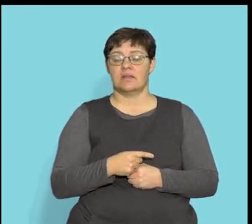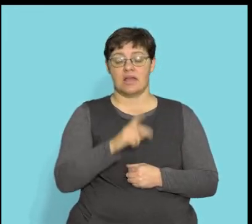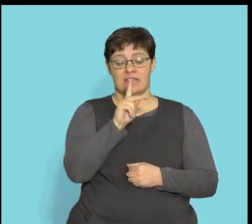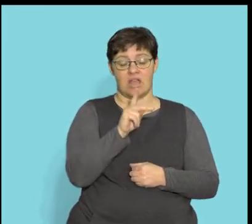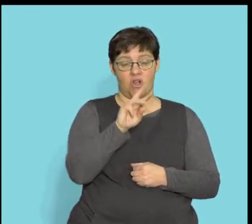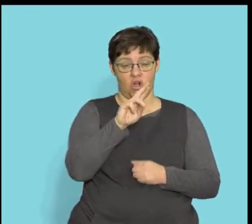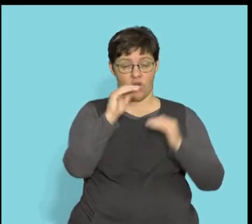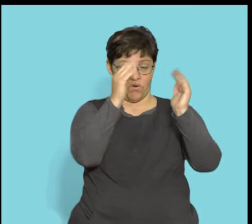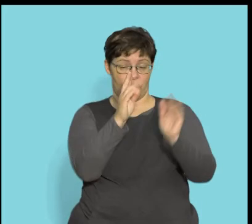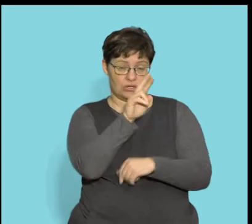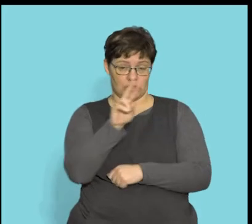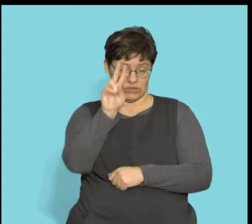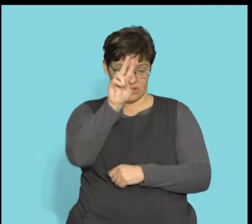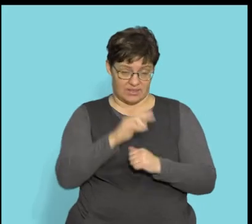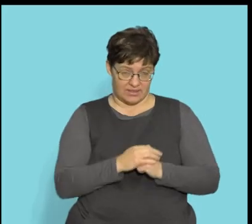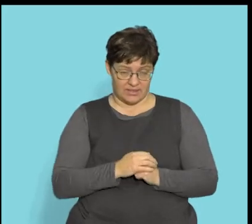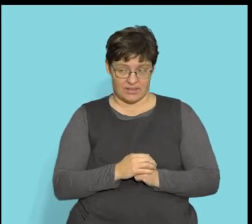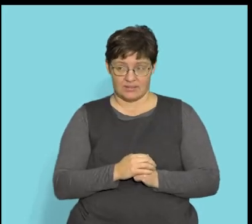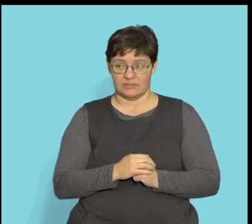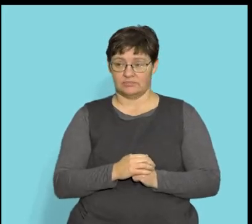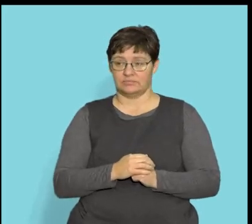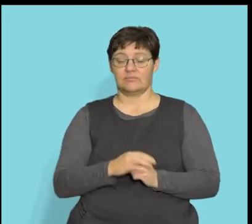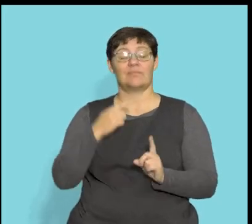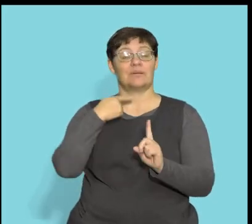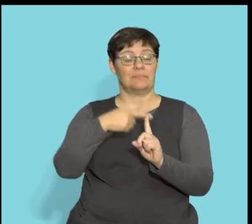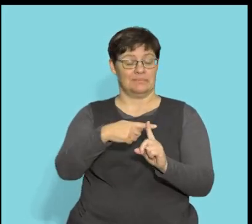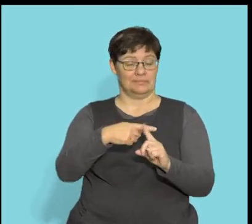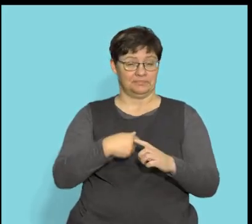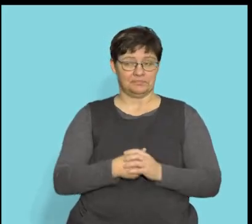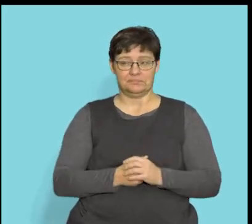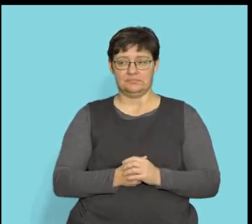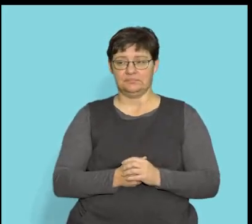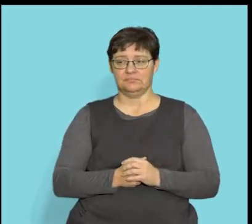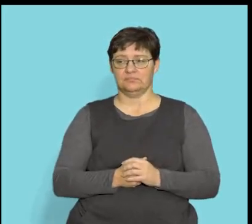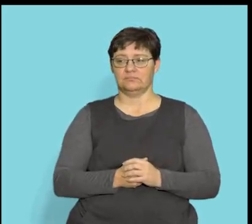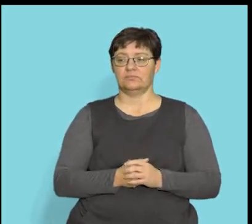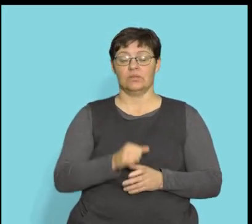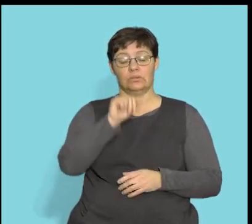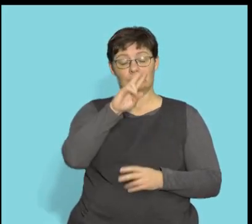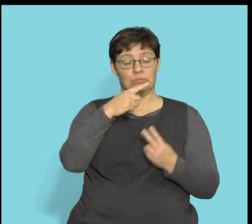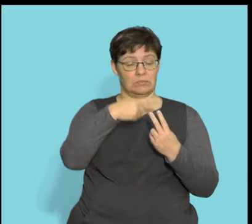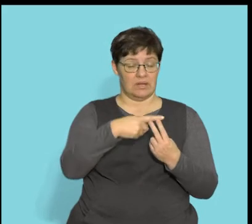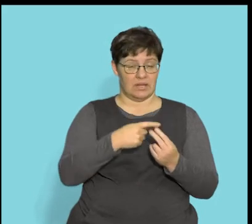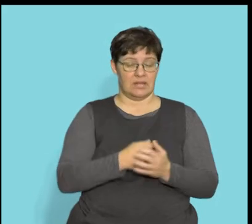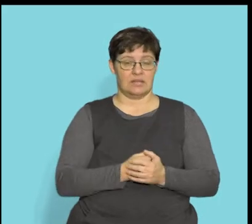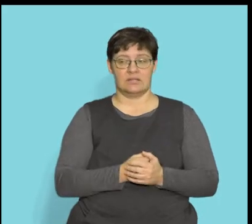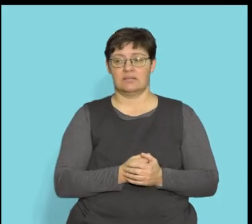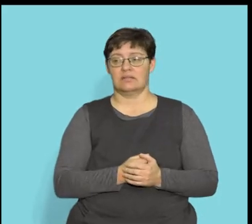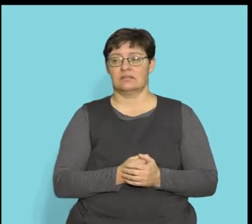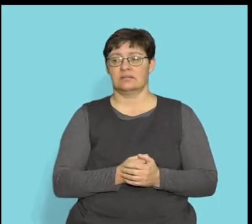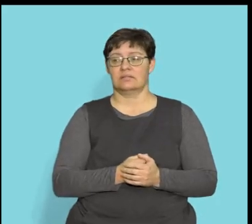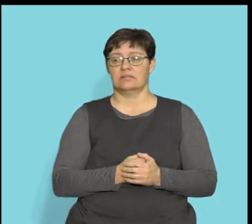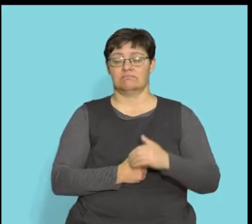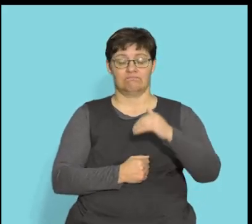new radius is kr, so it's going to be kr squared, plus 2 pi times my